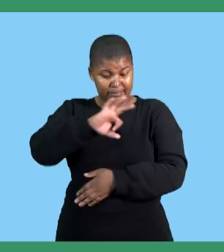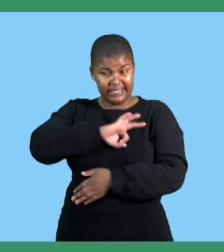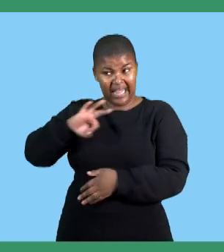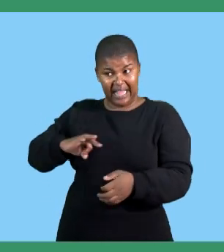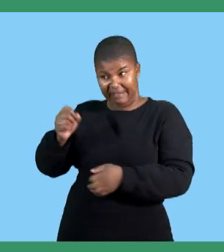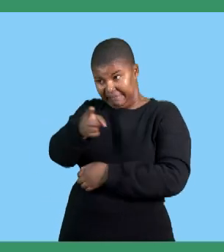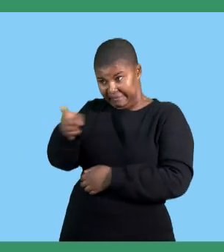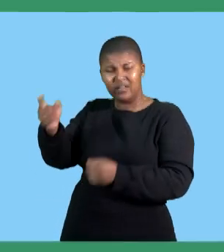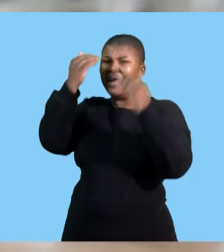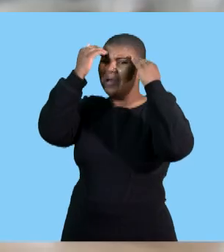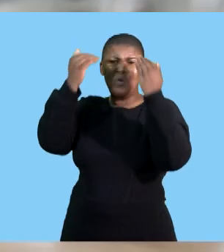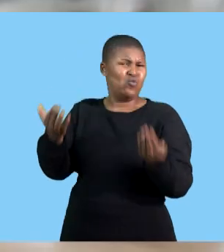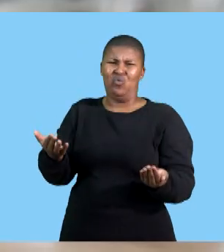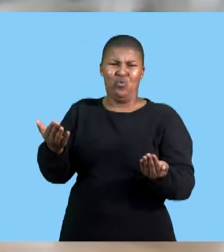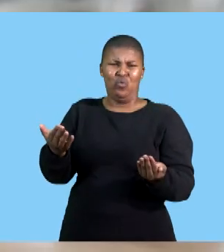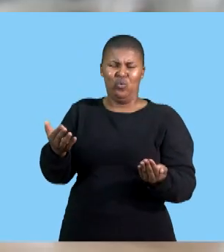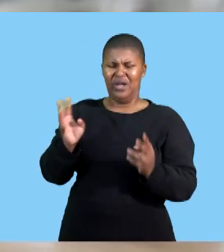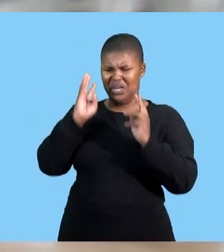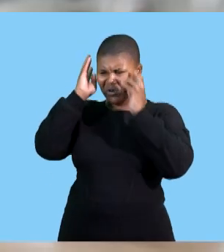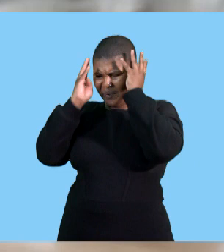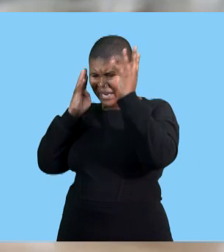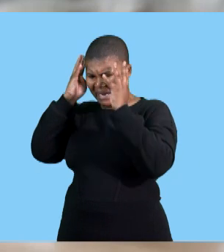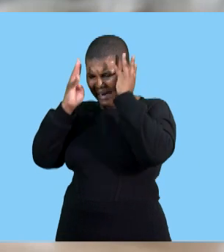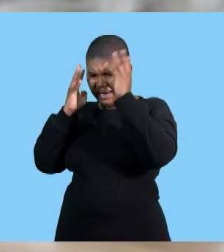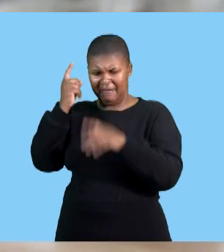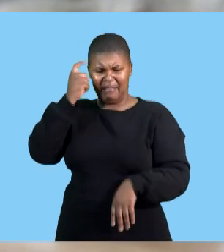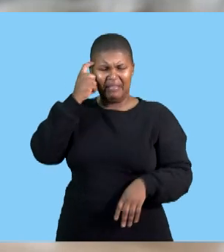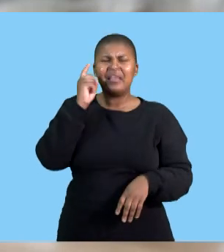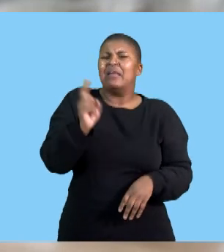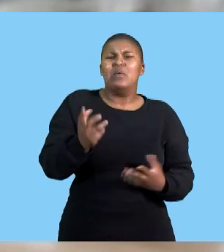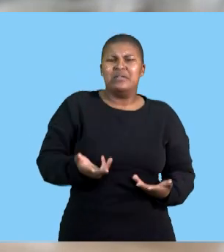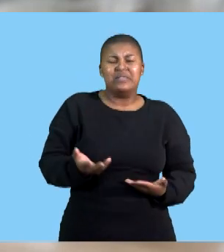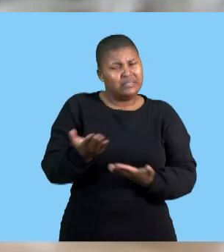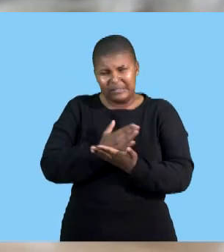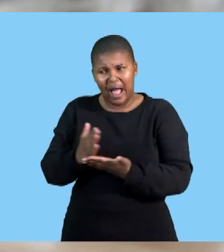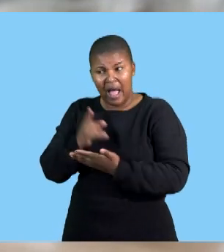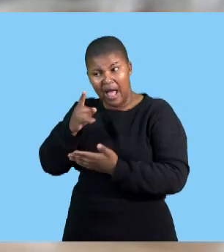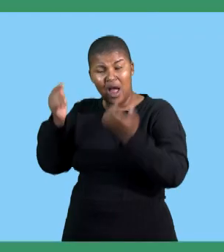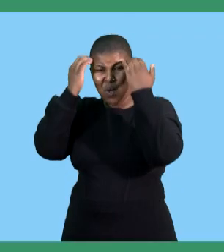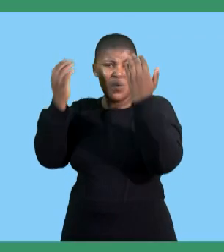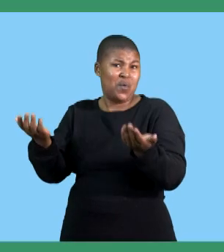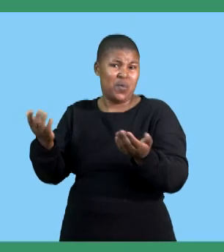very important that as a business, you need to train them on how to think creatively.